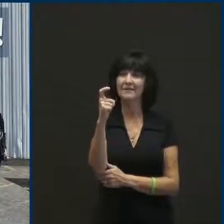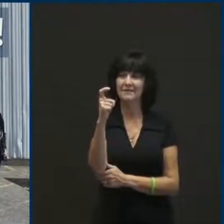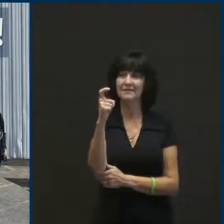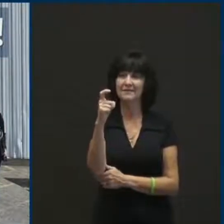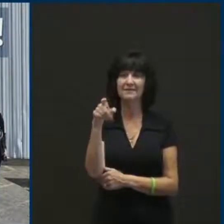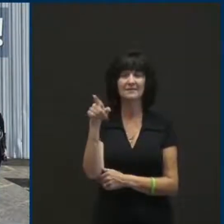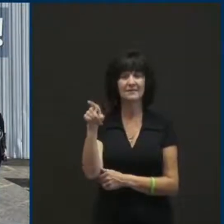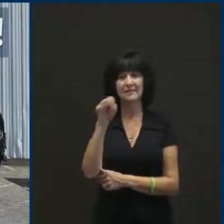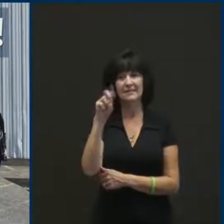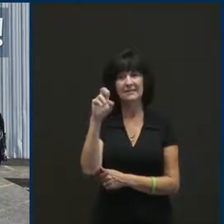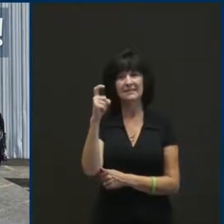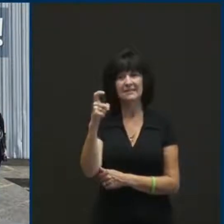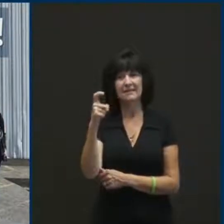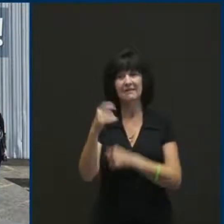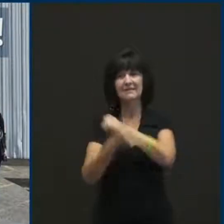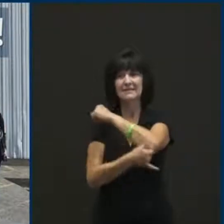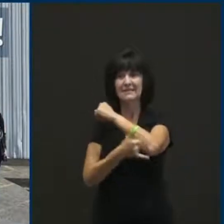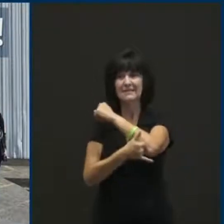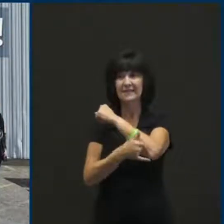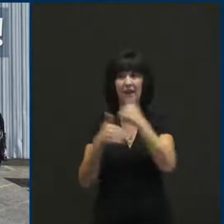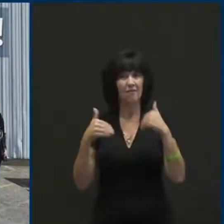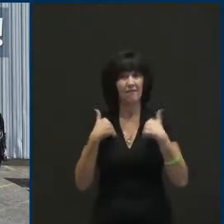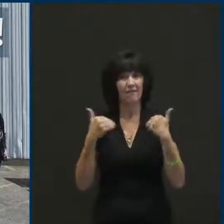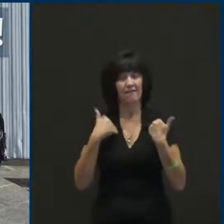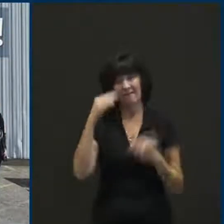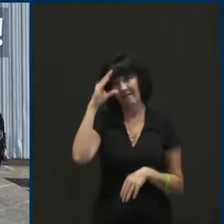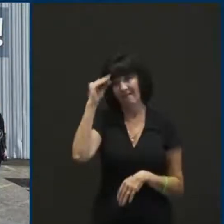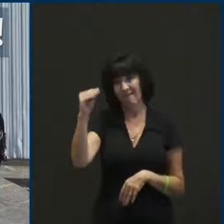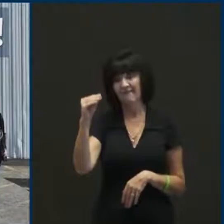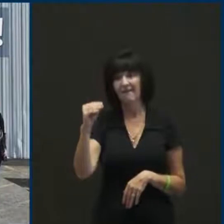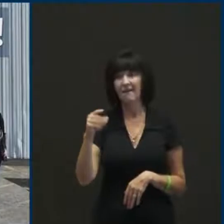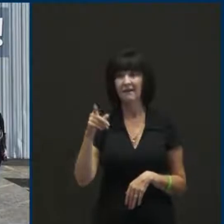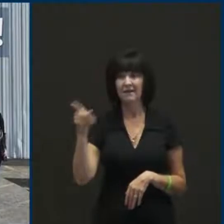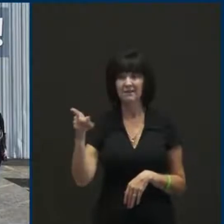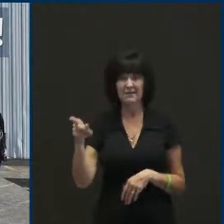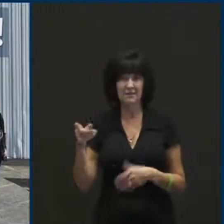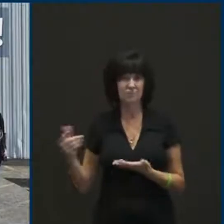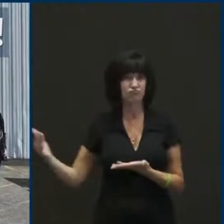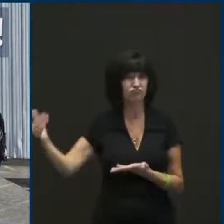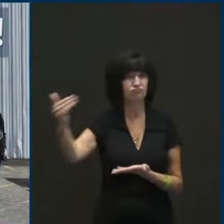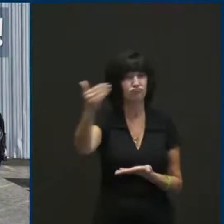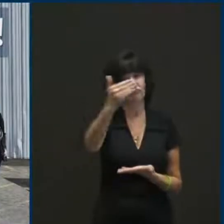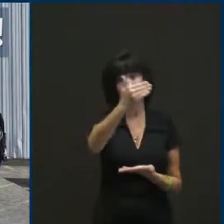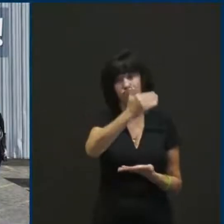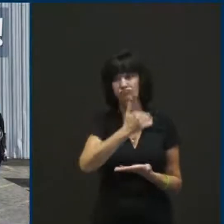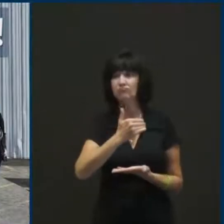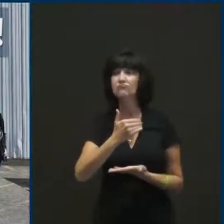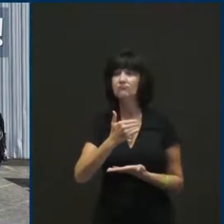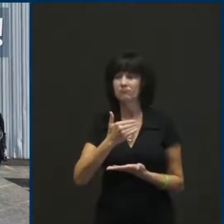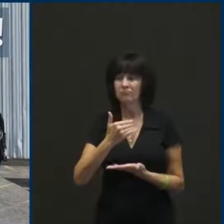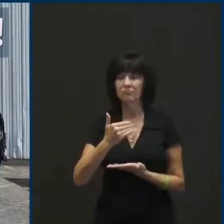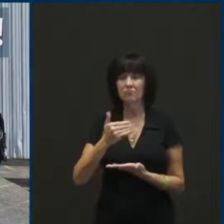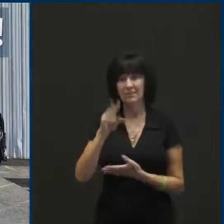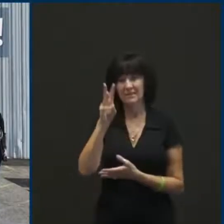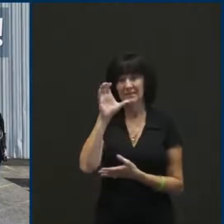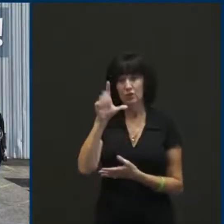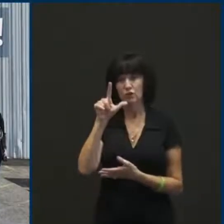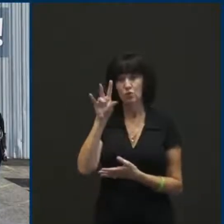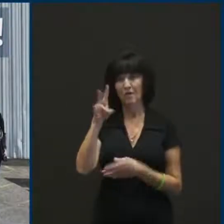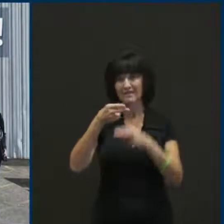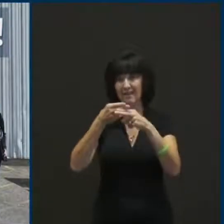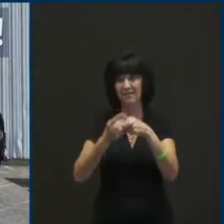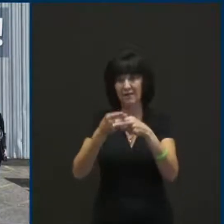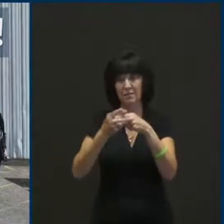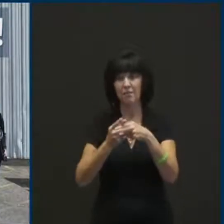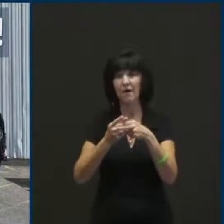Sussex County youth who rounded up 627 pounds of food that were collected through a